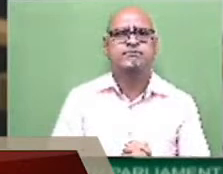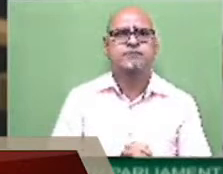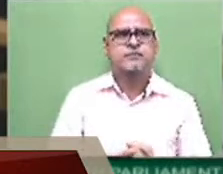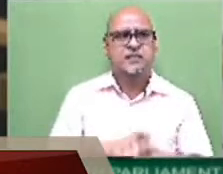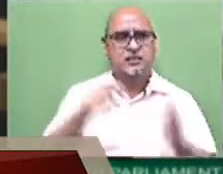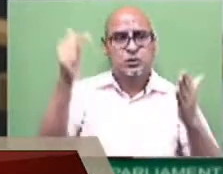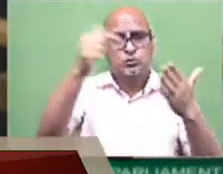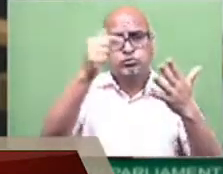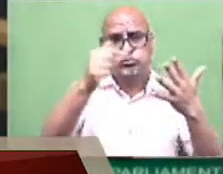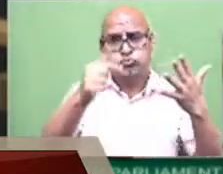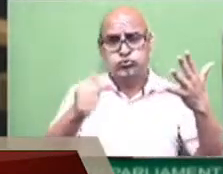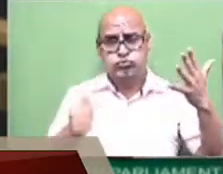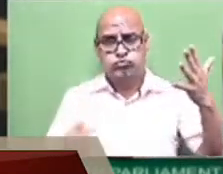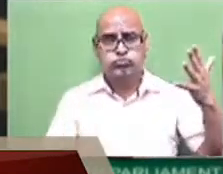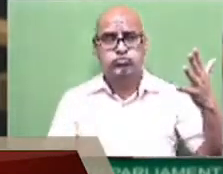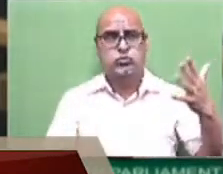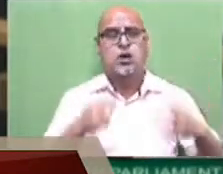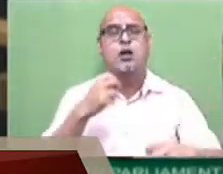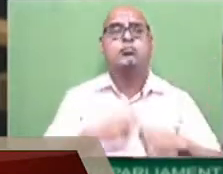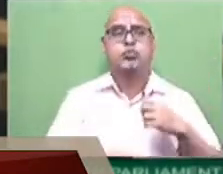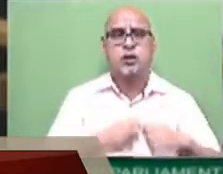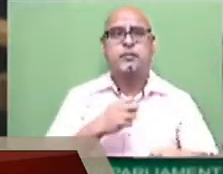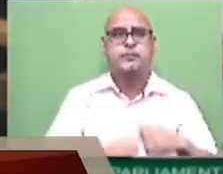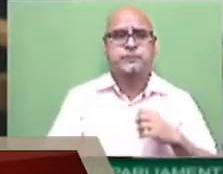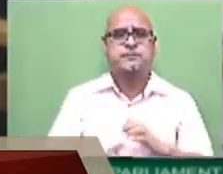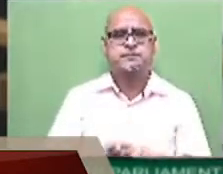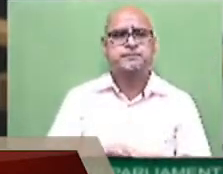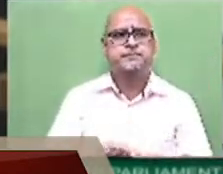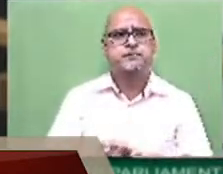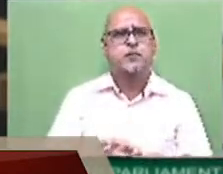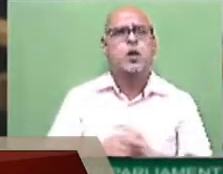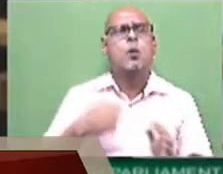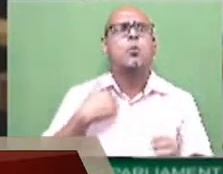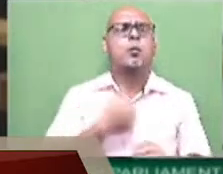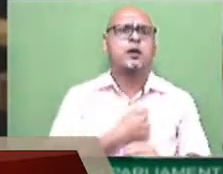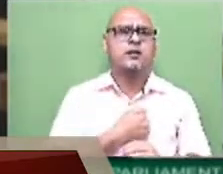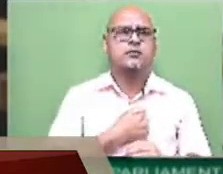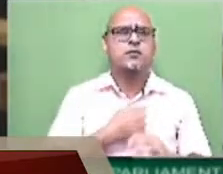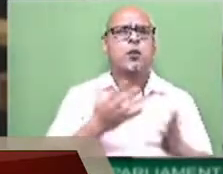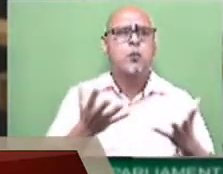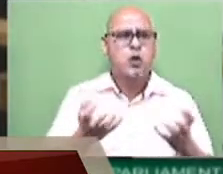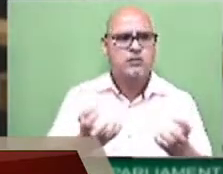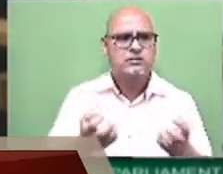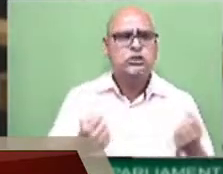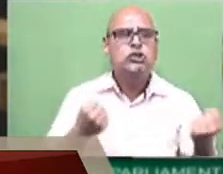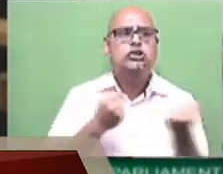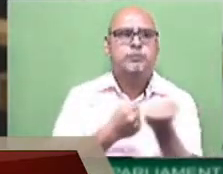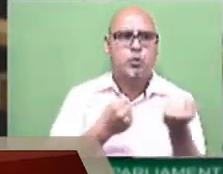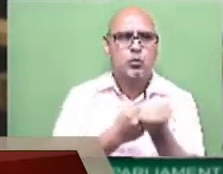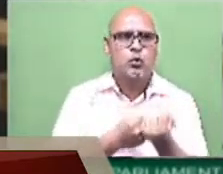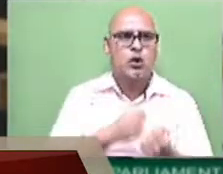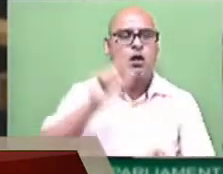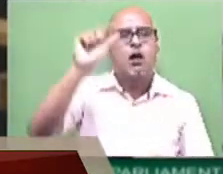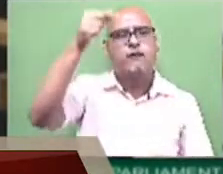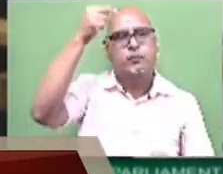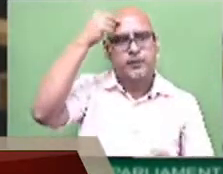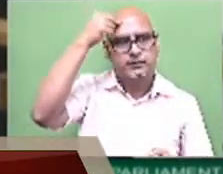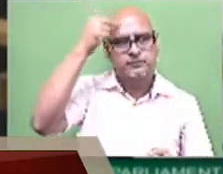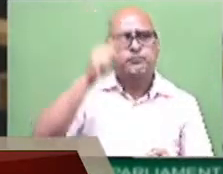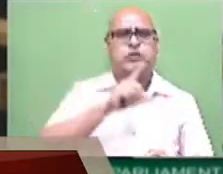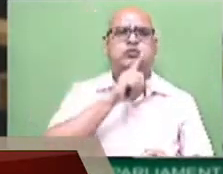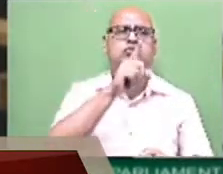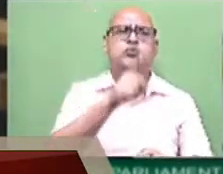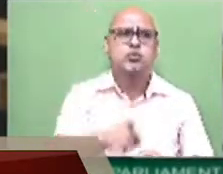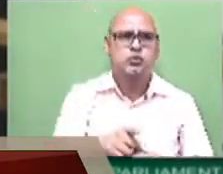that we want to ensure that we assist the government in creating better legislation for the people of Trinidad and Tobago. This is to